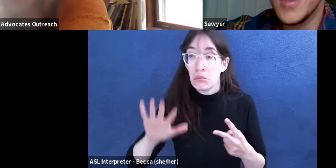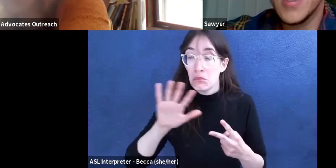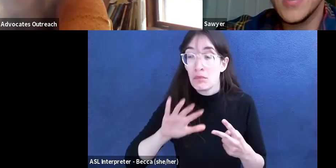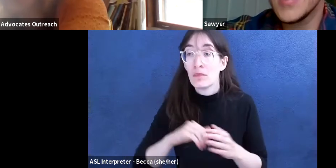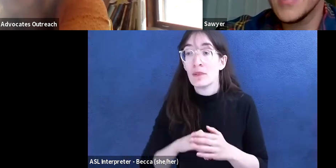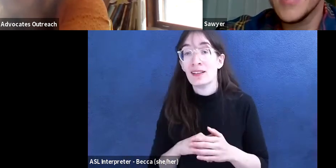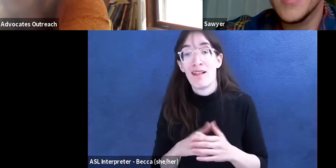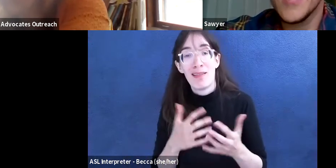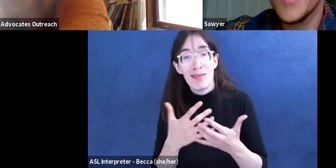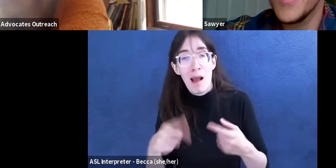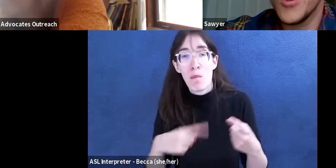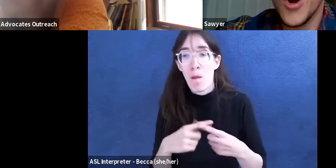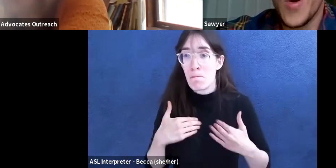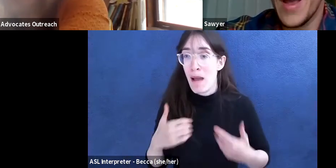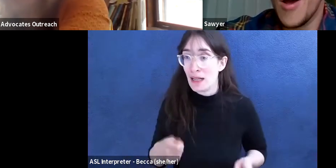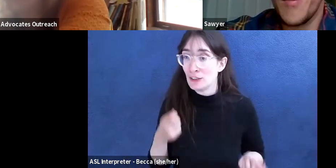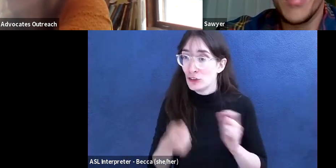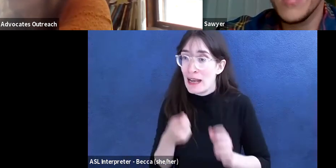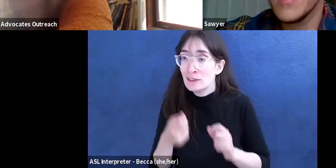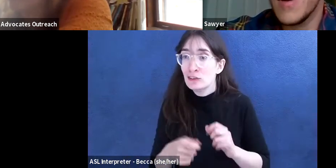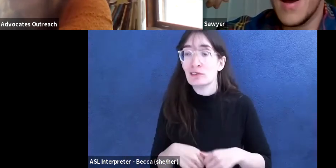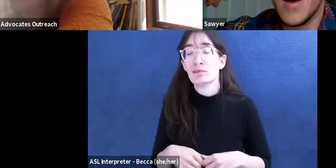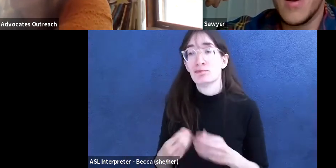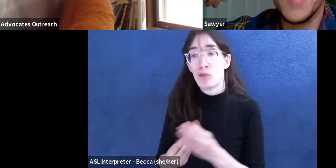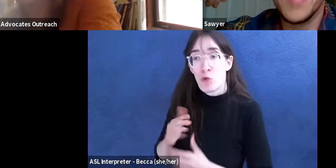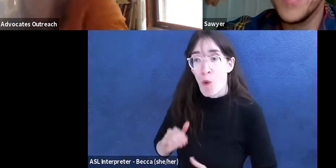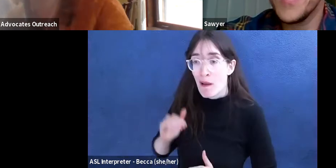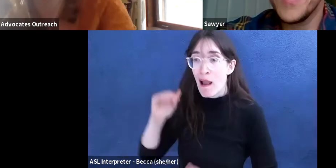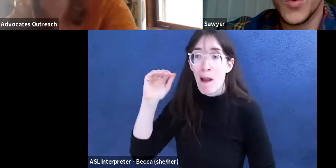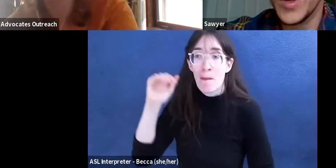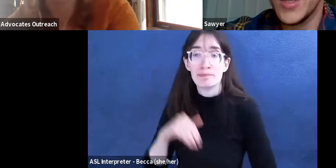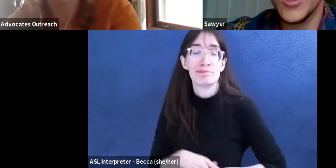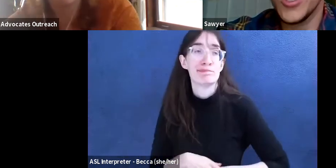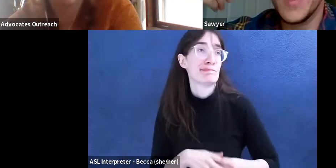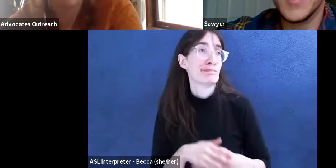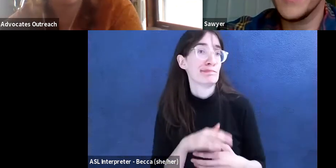to hear that. So yeah, I don't think it would necessarily